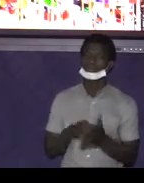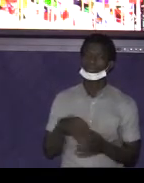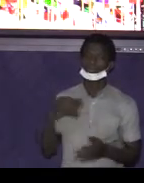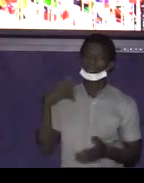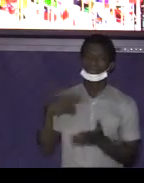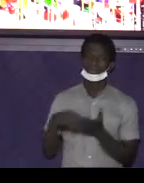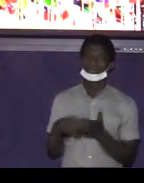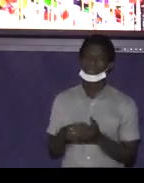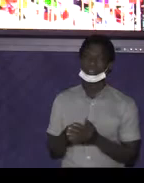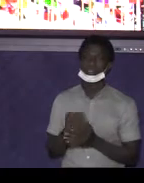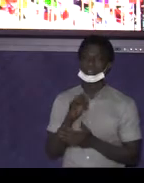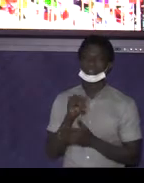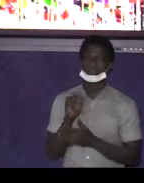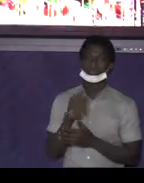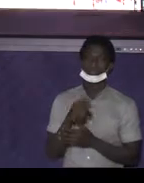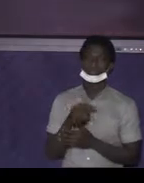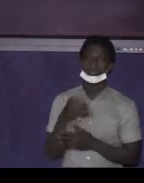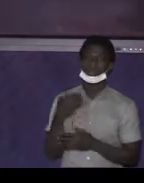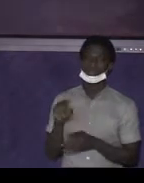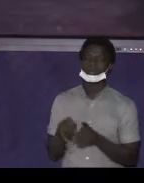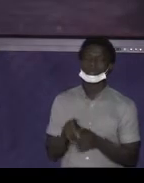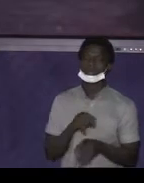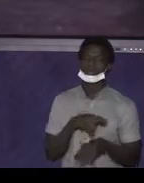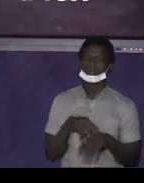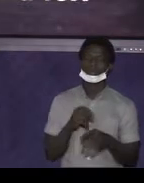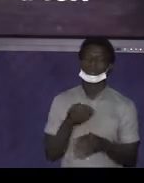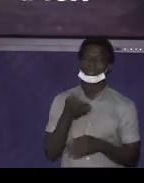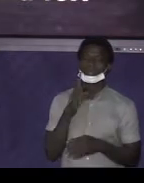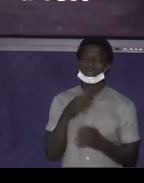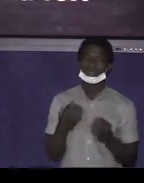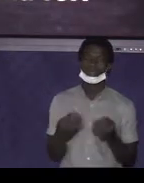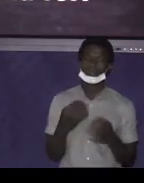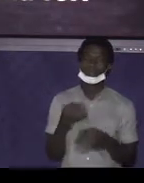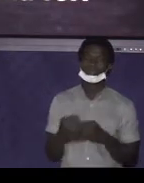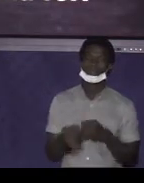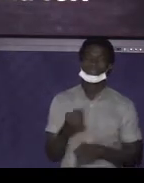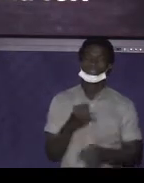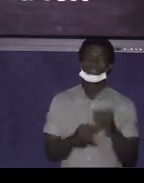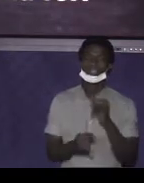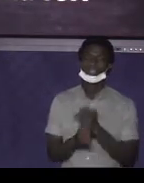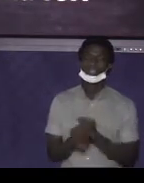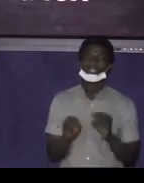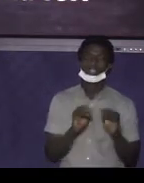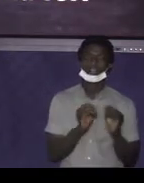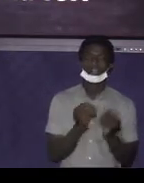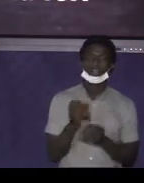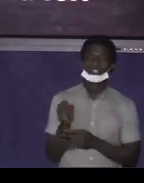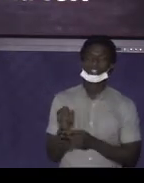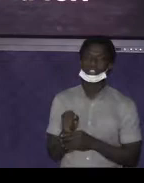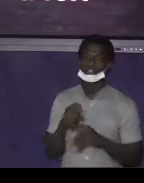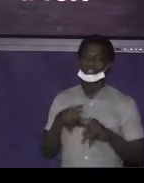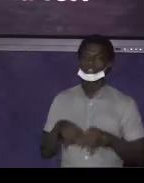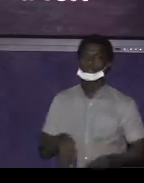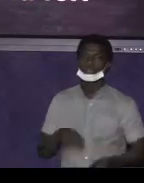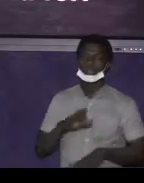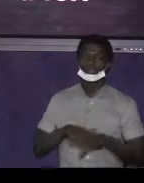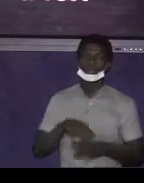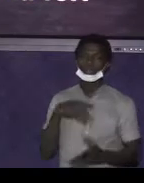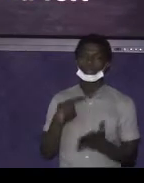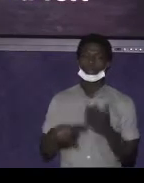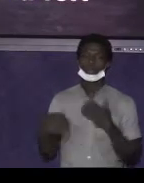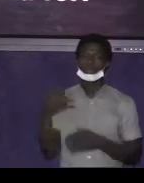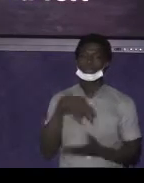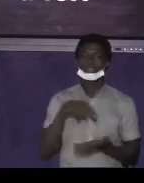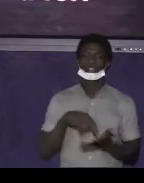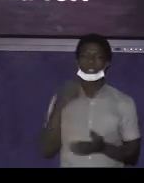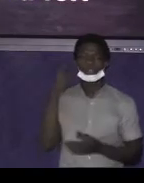it represents the flags of different nations. There are many international organizations depending on what